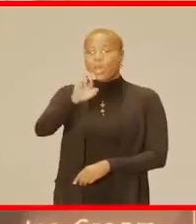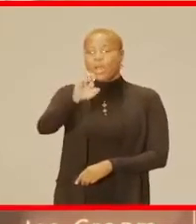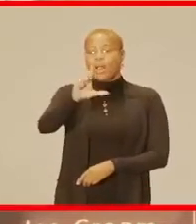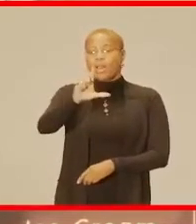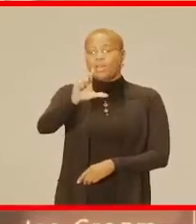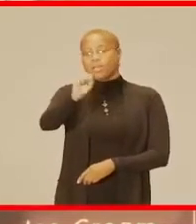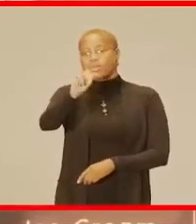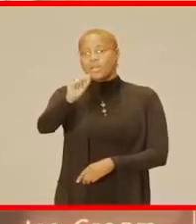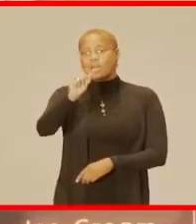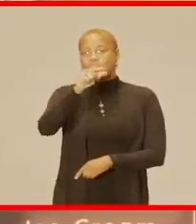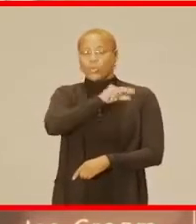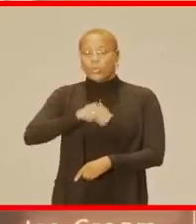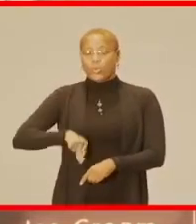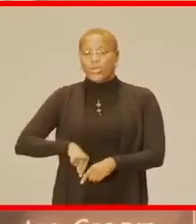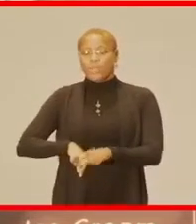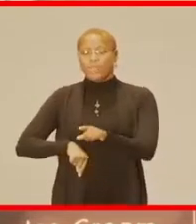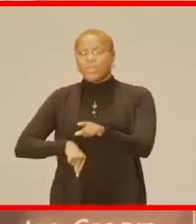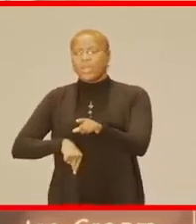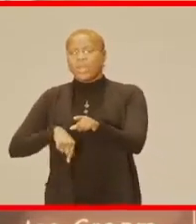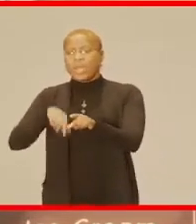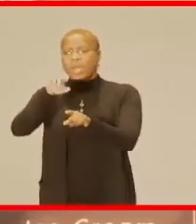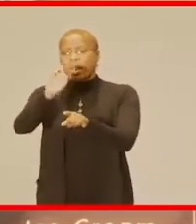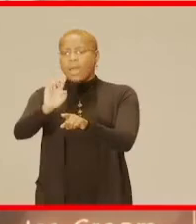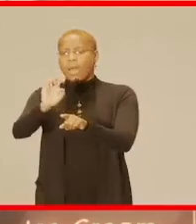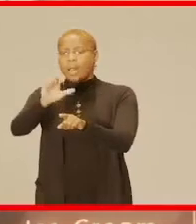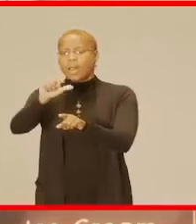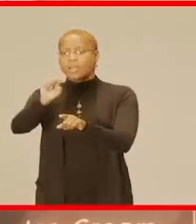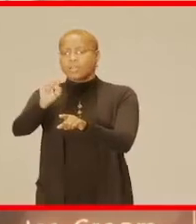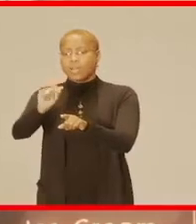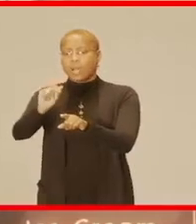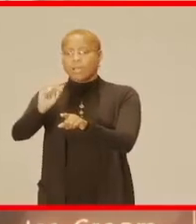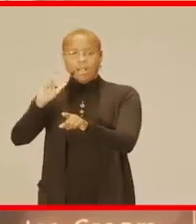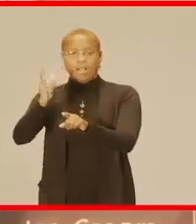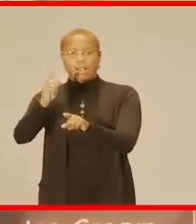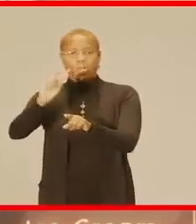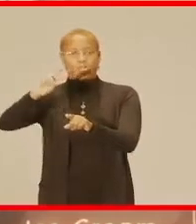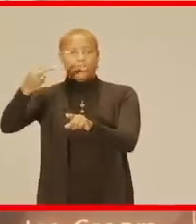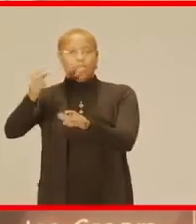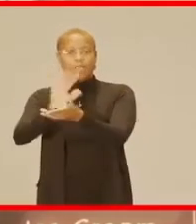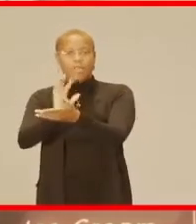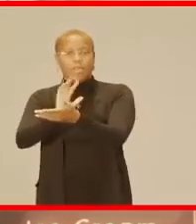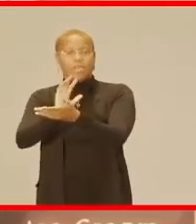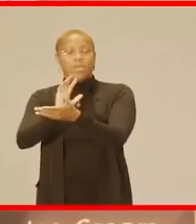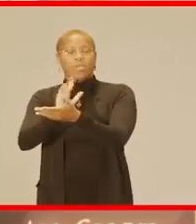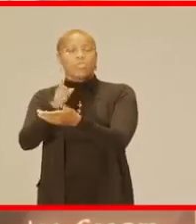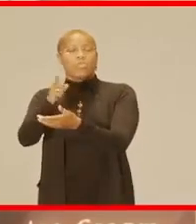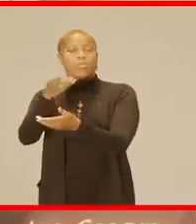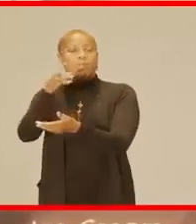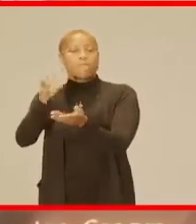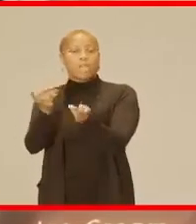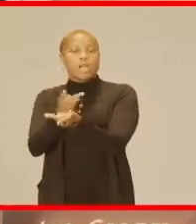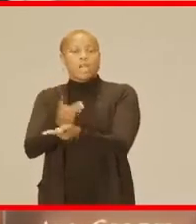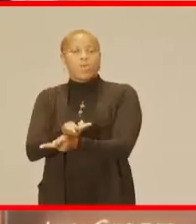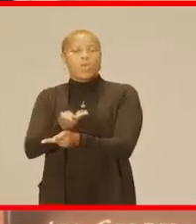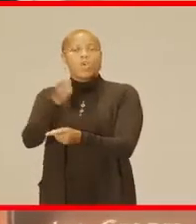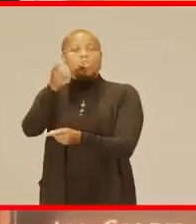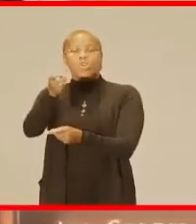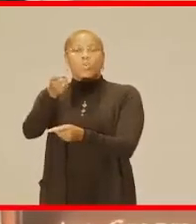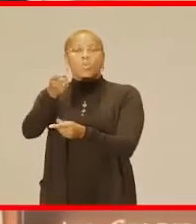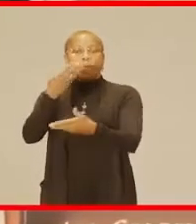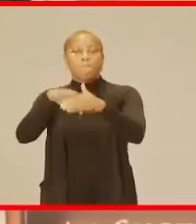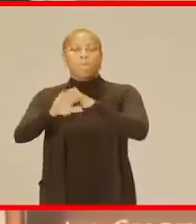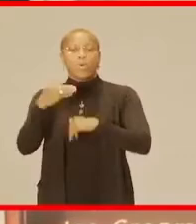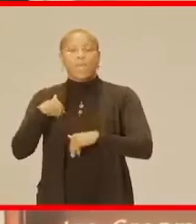Elsa, for reasons that we find out in the second film, was born with ice magic.